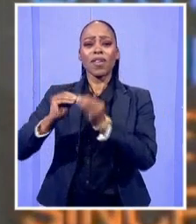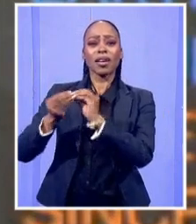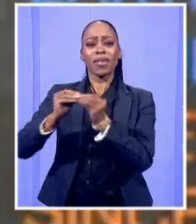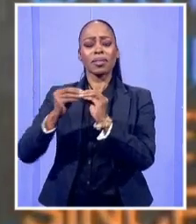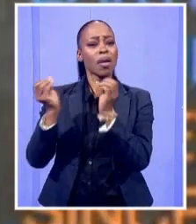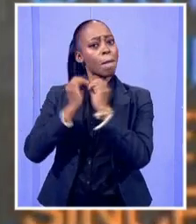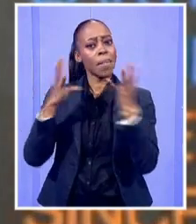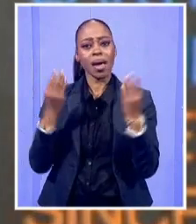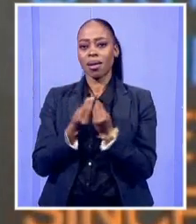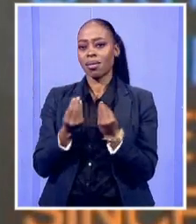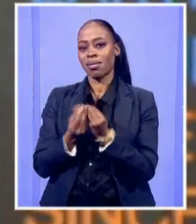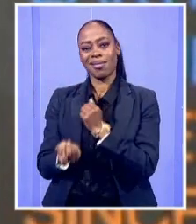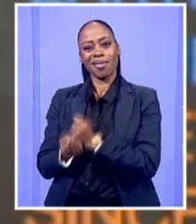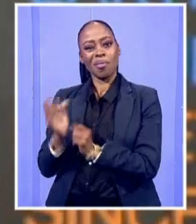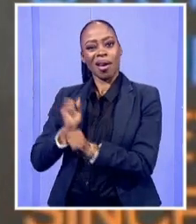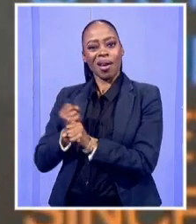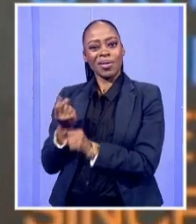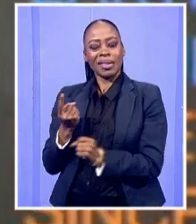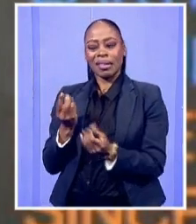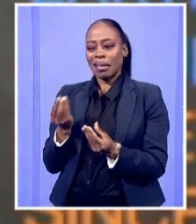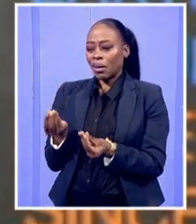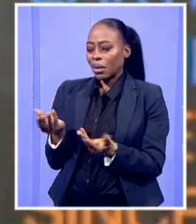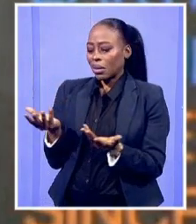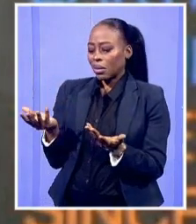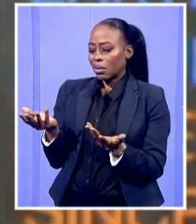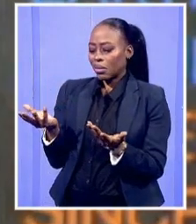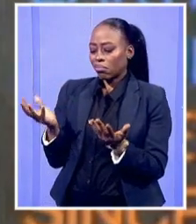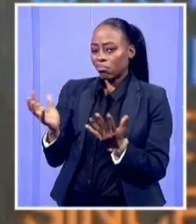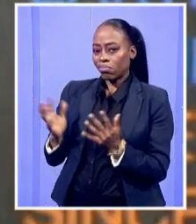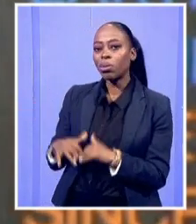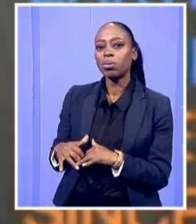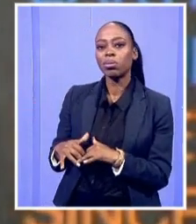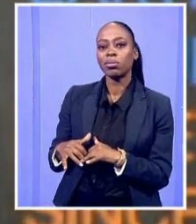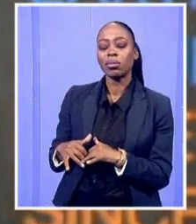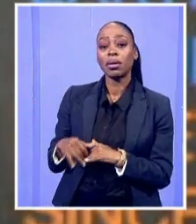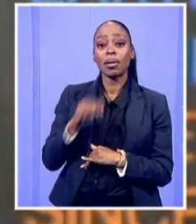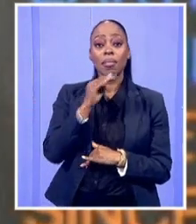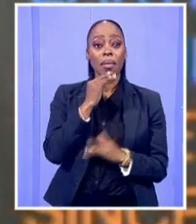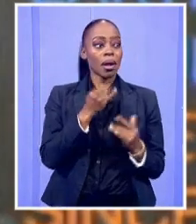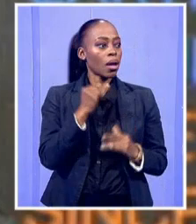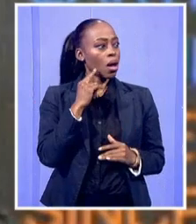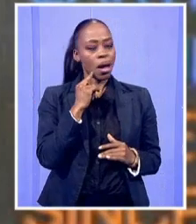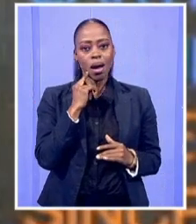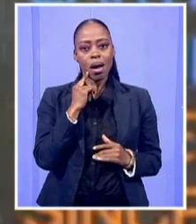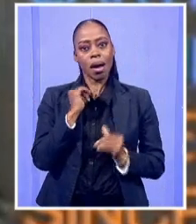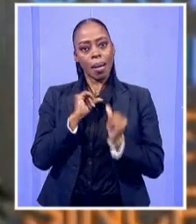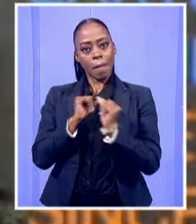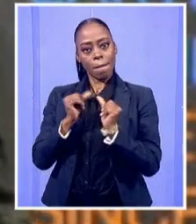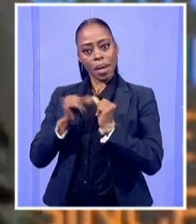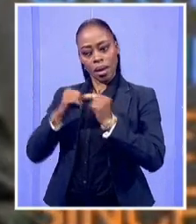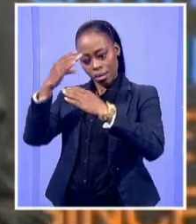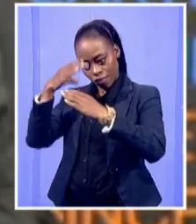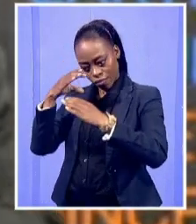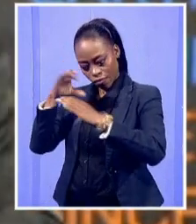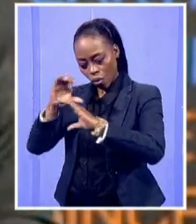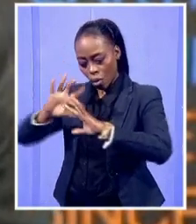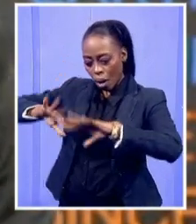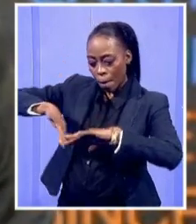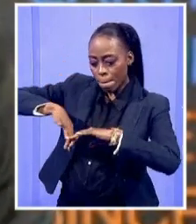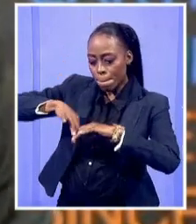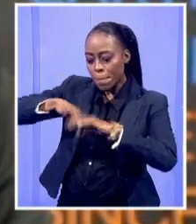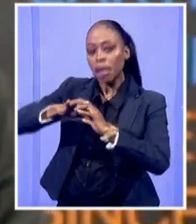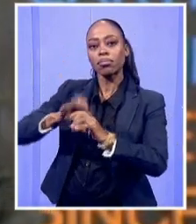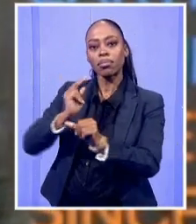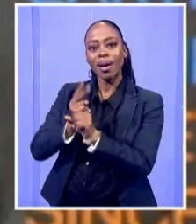Gauteng precinct. And this is what we now want to focus on, to see how best we can focus on those